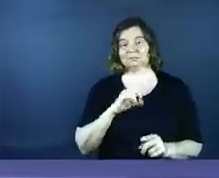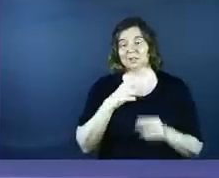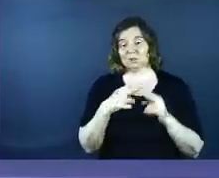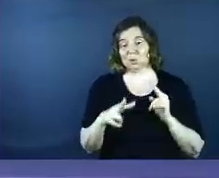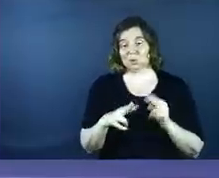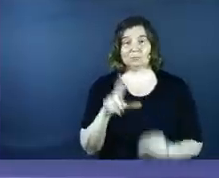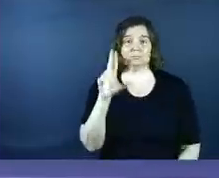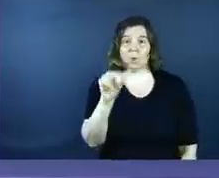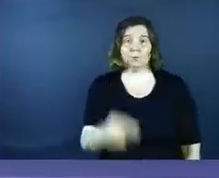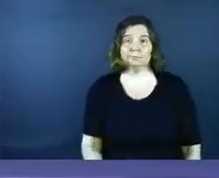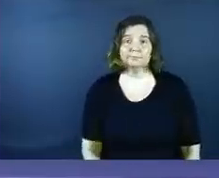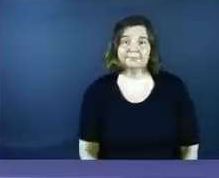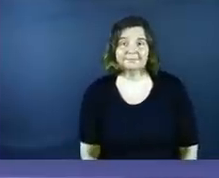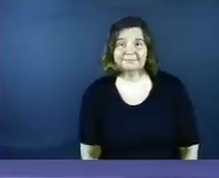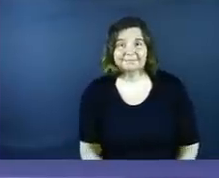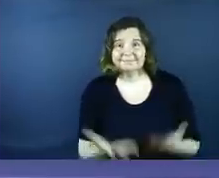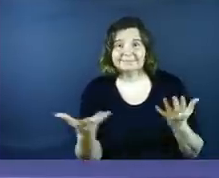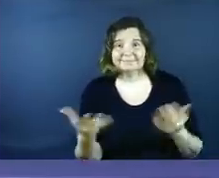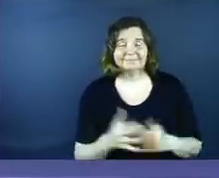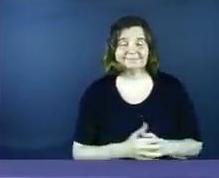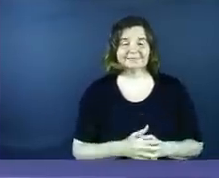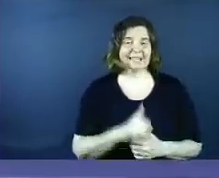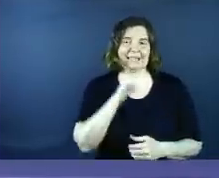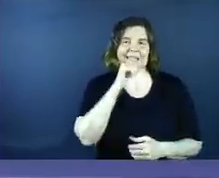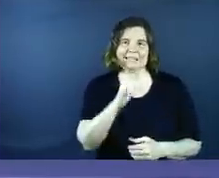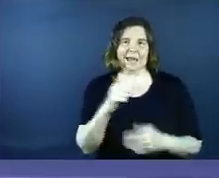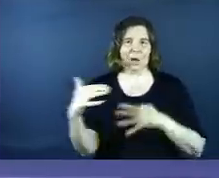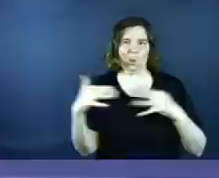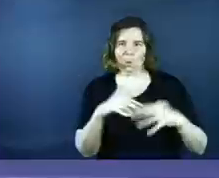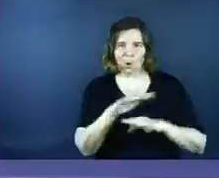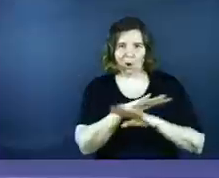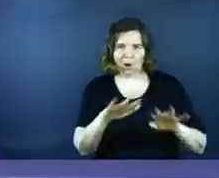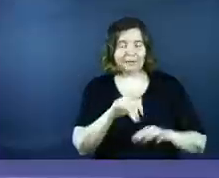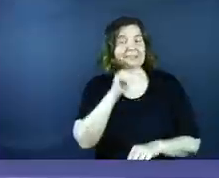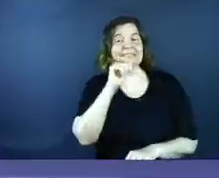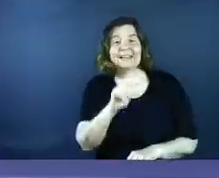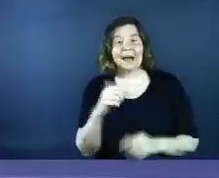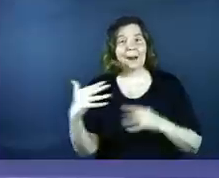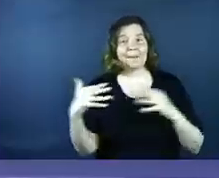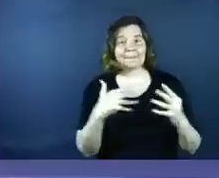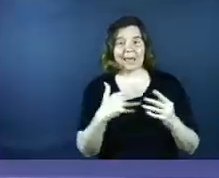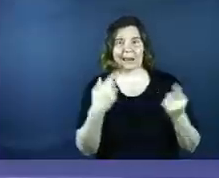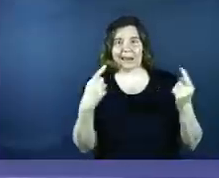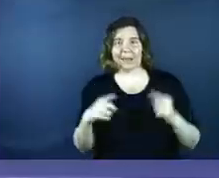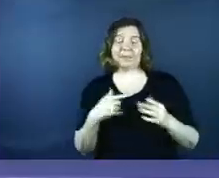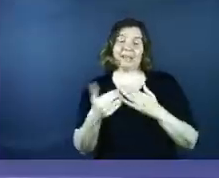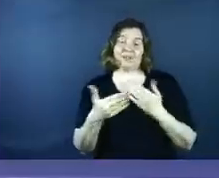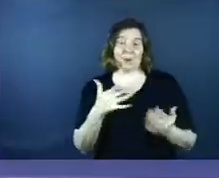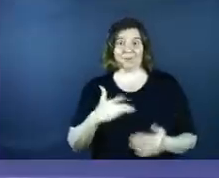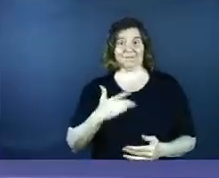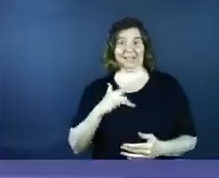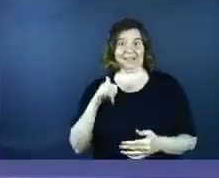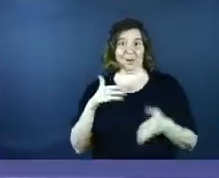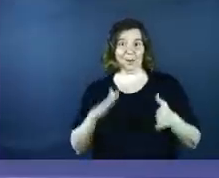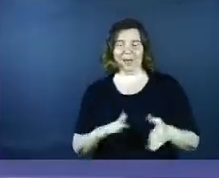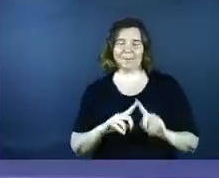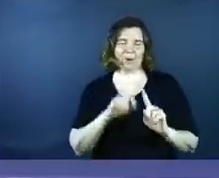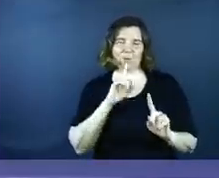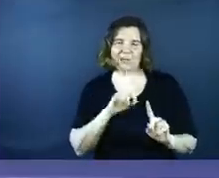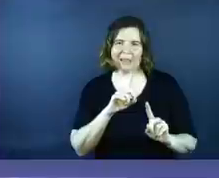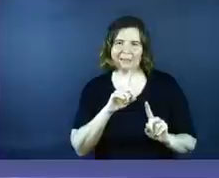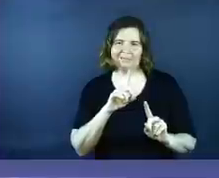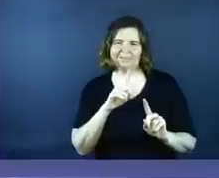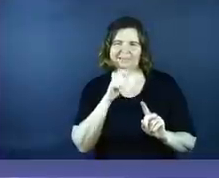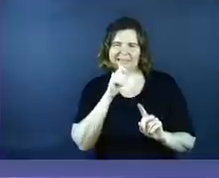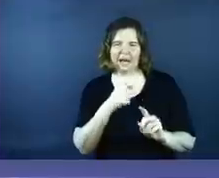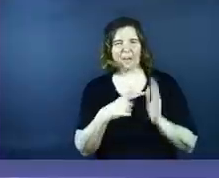short form, just no. It is not a war. There is not a battle raging, even though it might feel like that. We're gonna dive